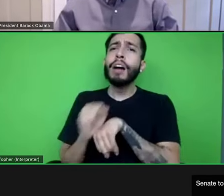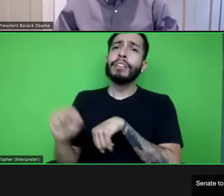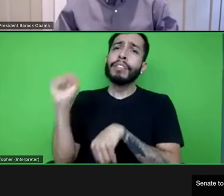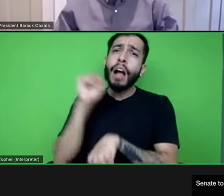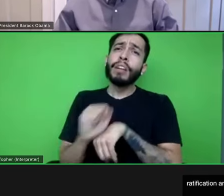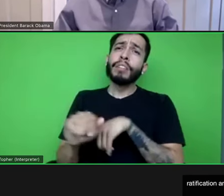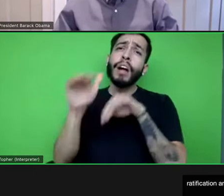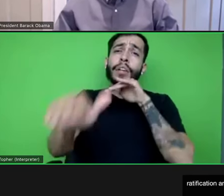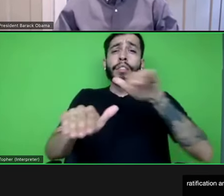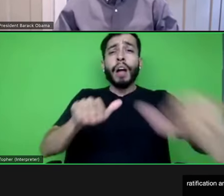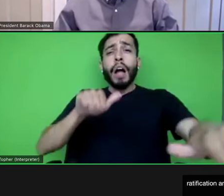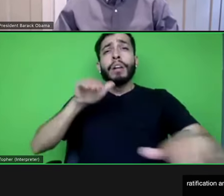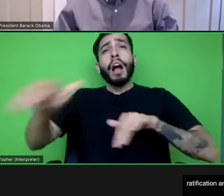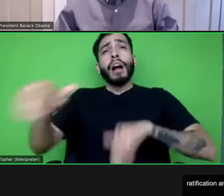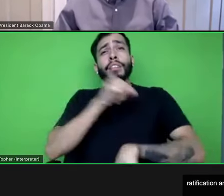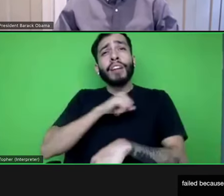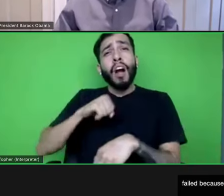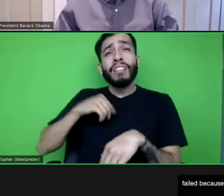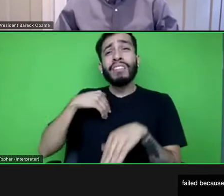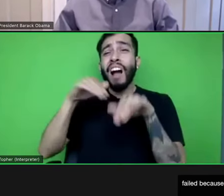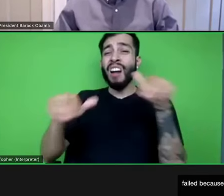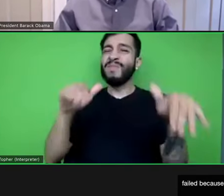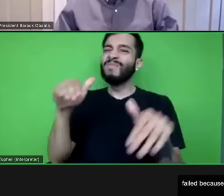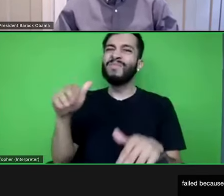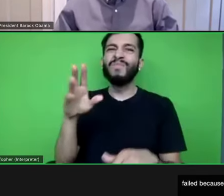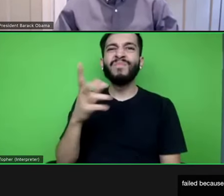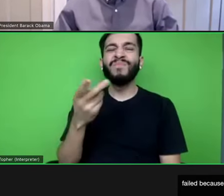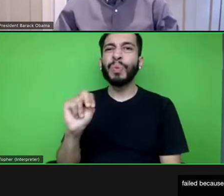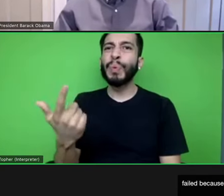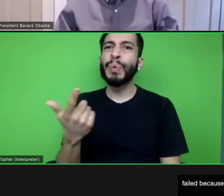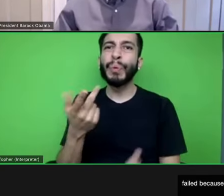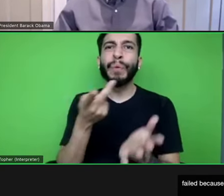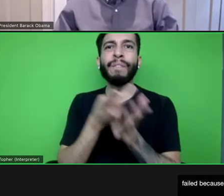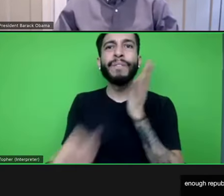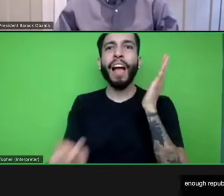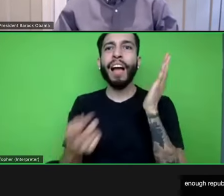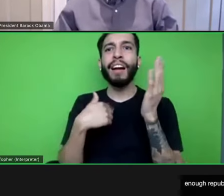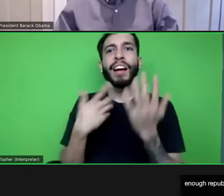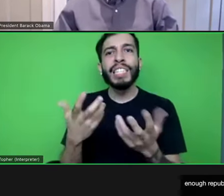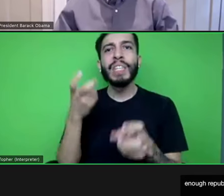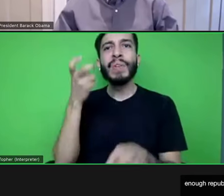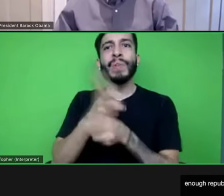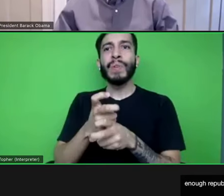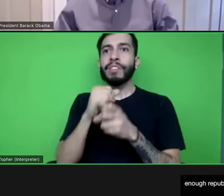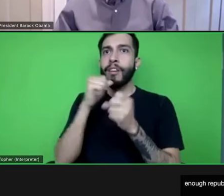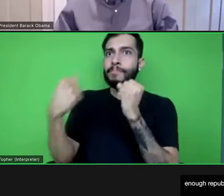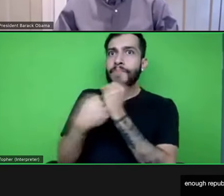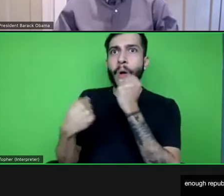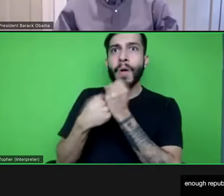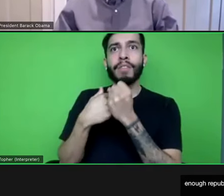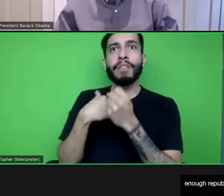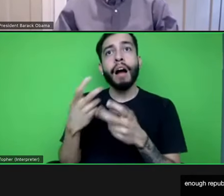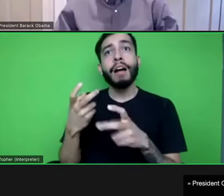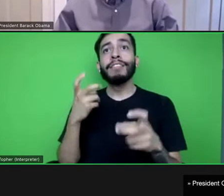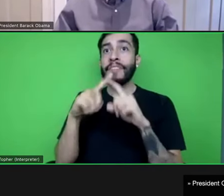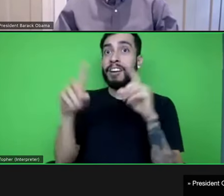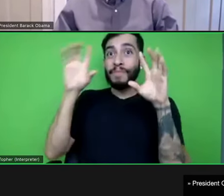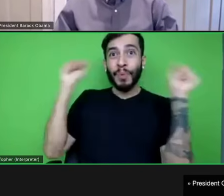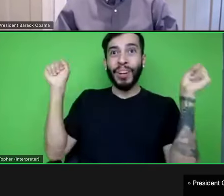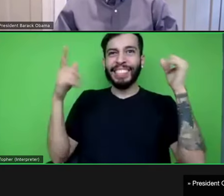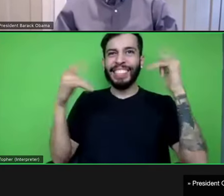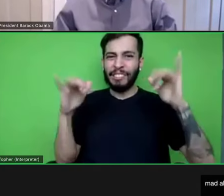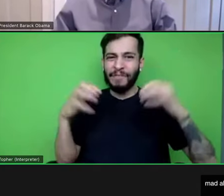get enough Republicans to join us. I'm still mad about that. Well, I'm hoping that this year we'll have a new